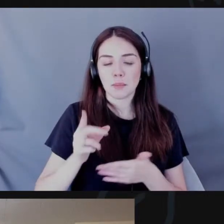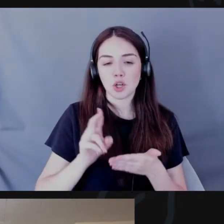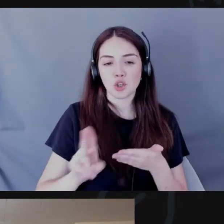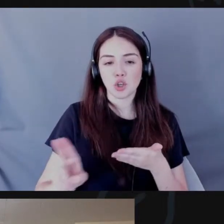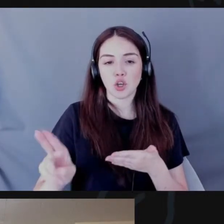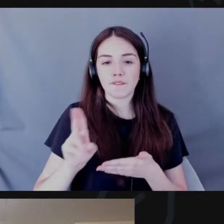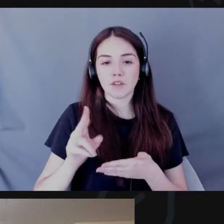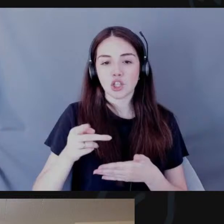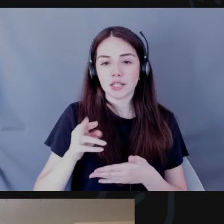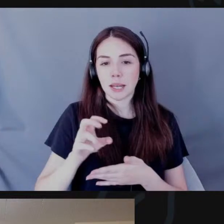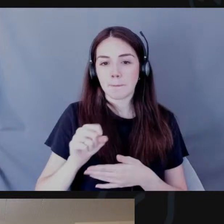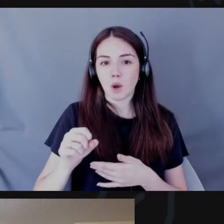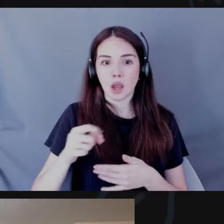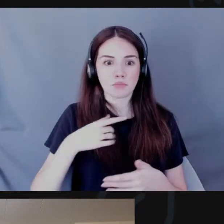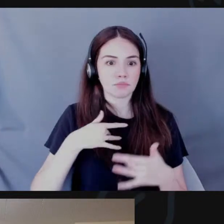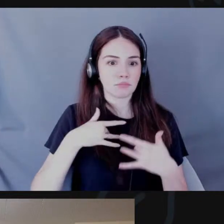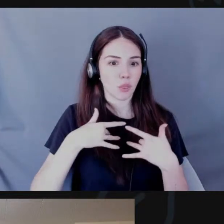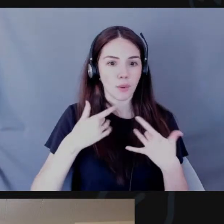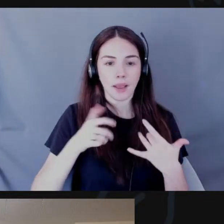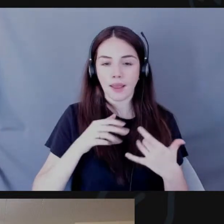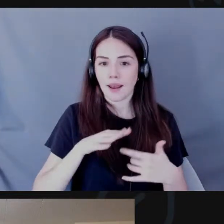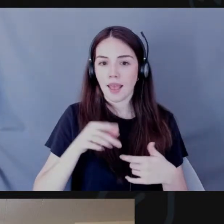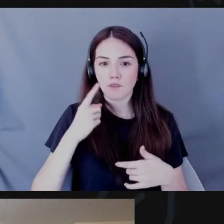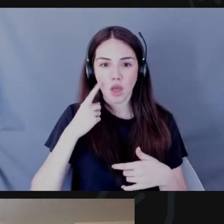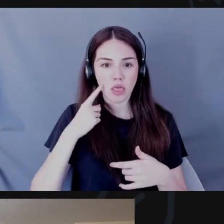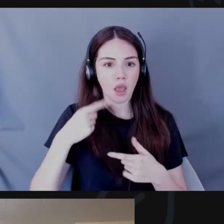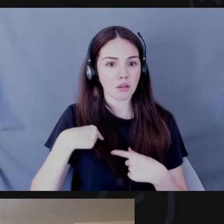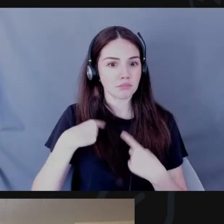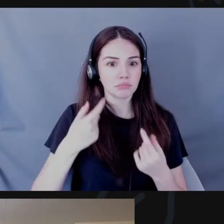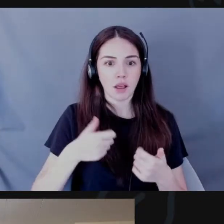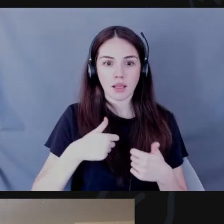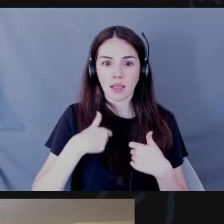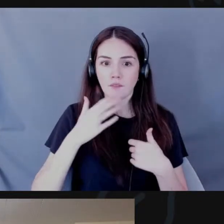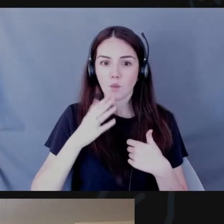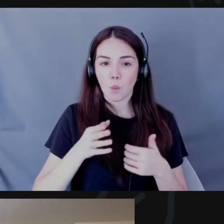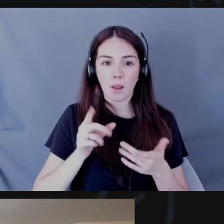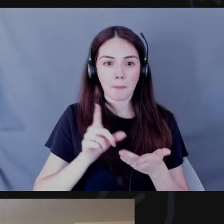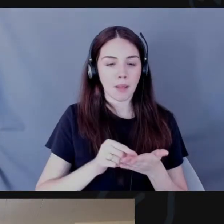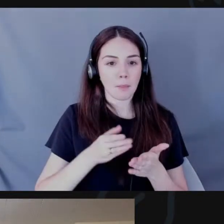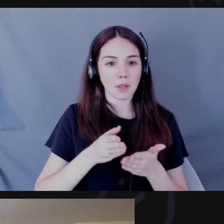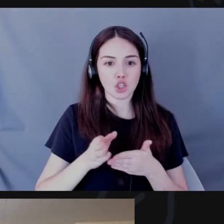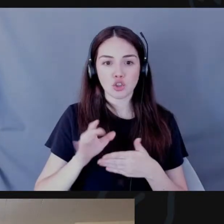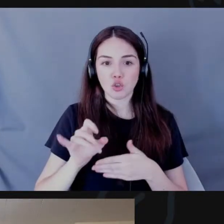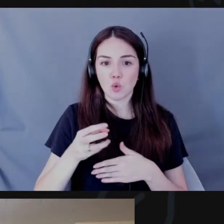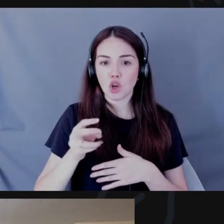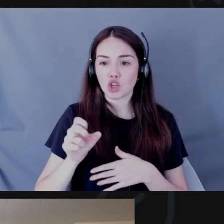that. I never thought in my whole life I'd ever have a book out with Johns Hopkins. What an honor.